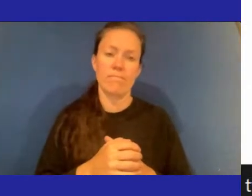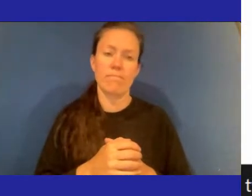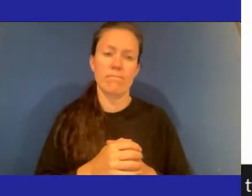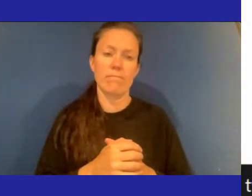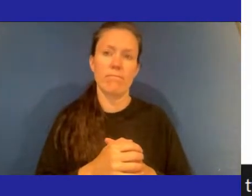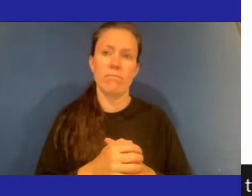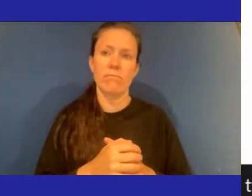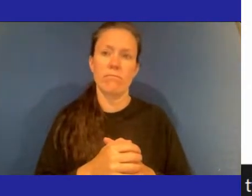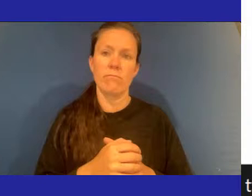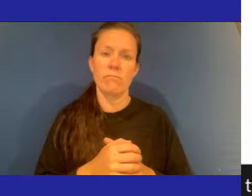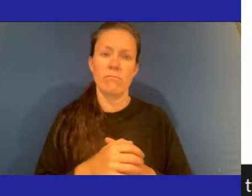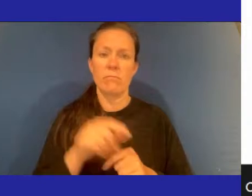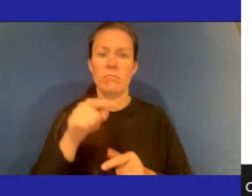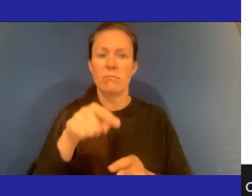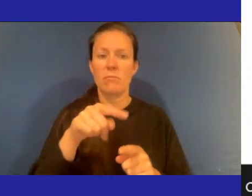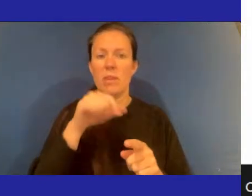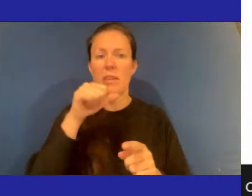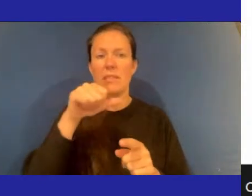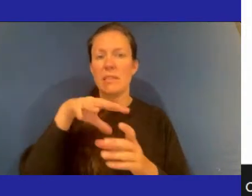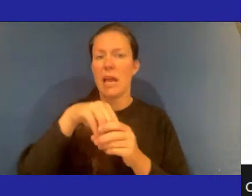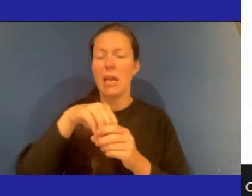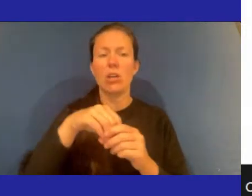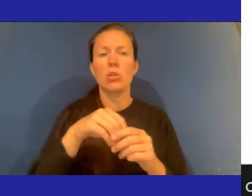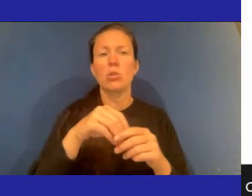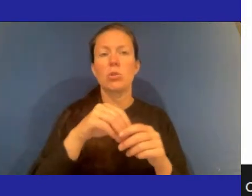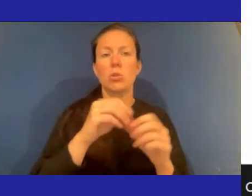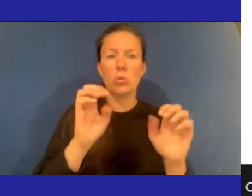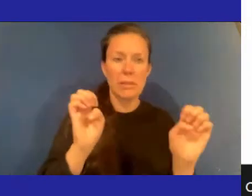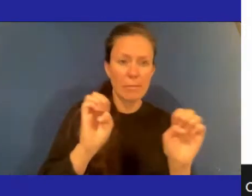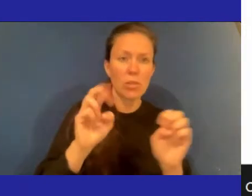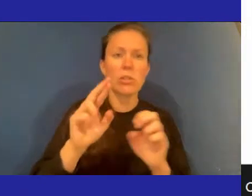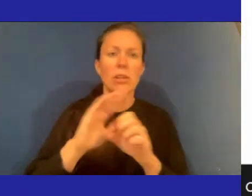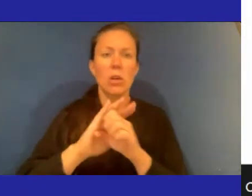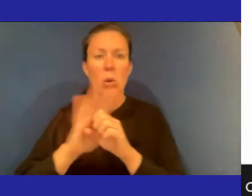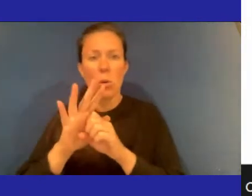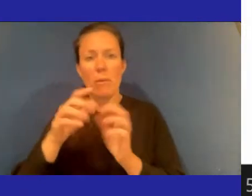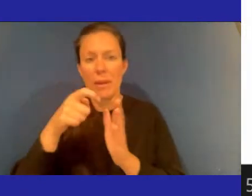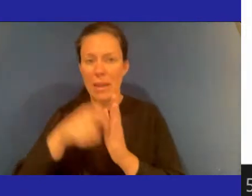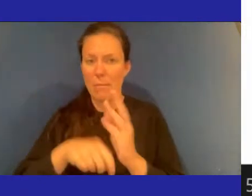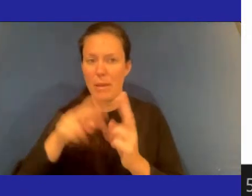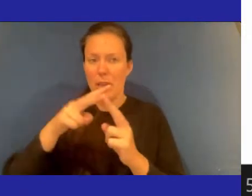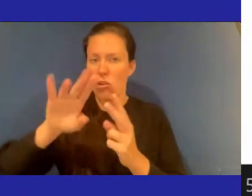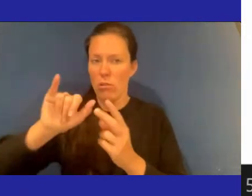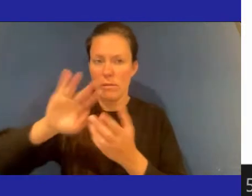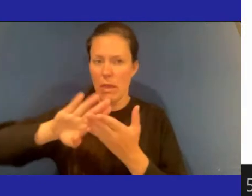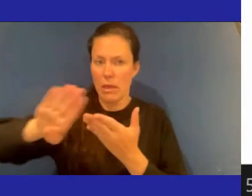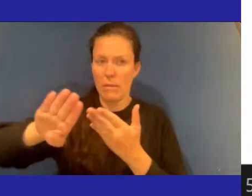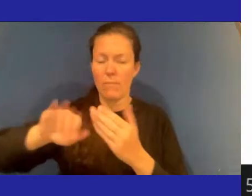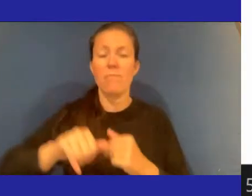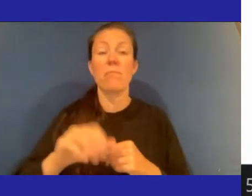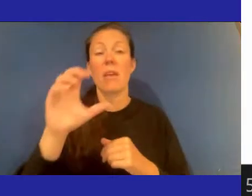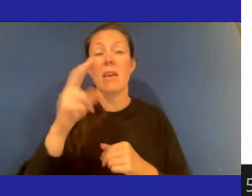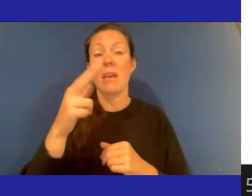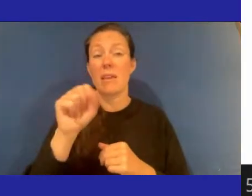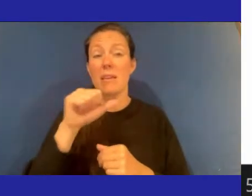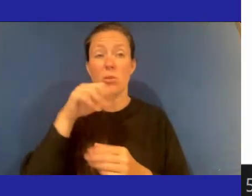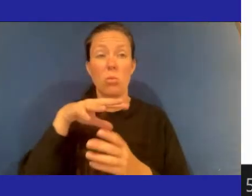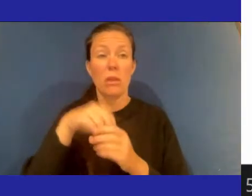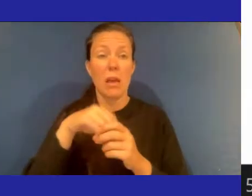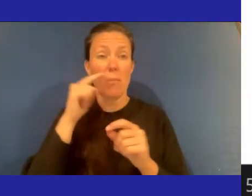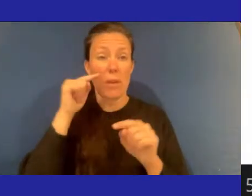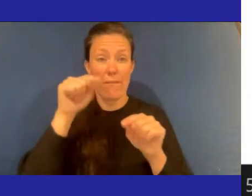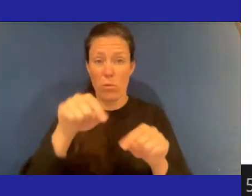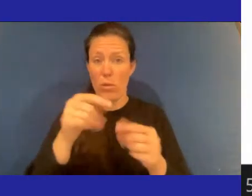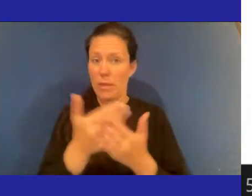This excludes any emergency or pandemic expenses. And to note, please, that CHS will not be included in this new contract